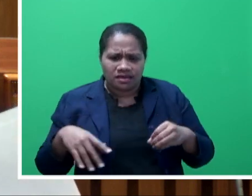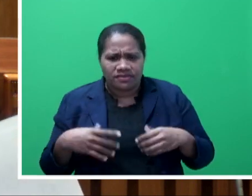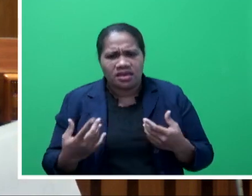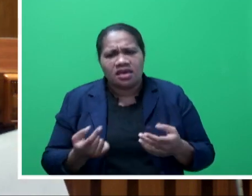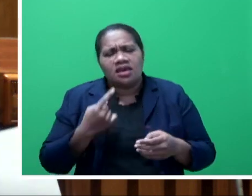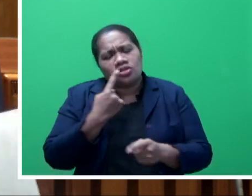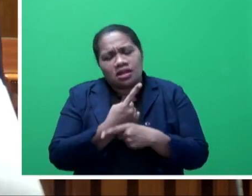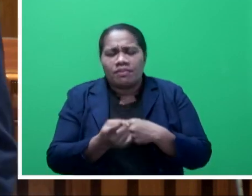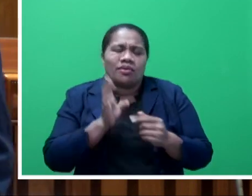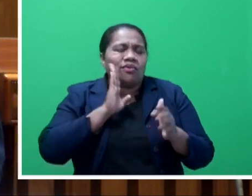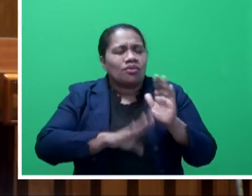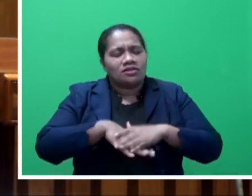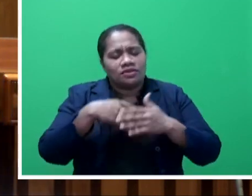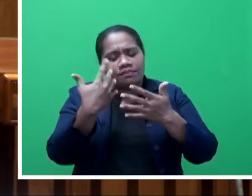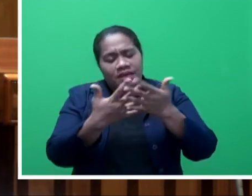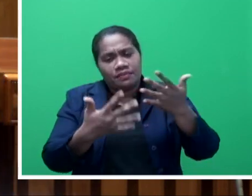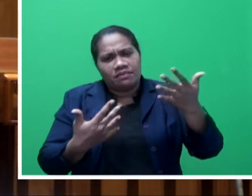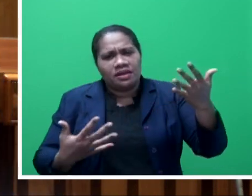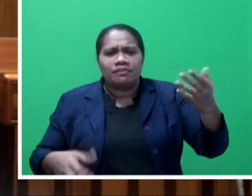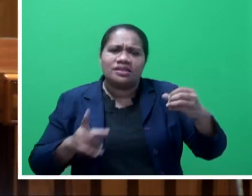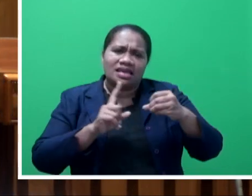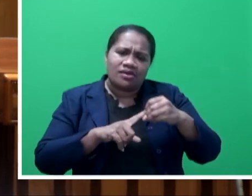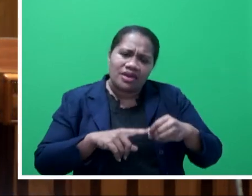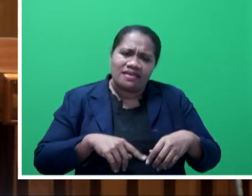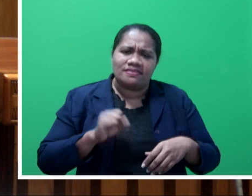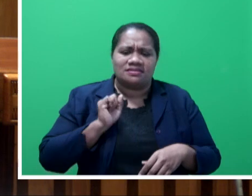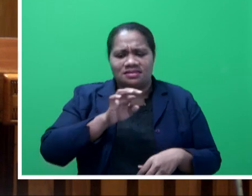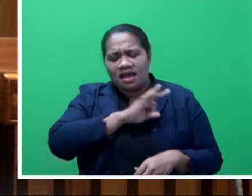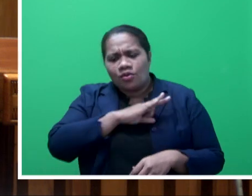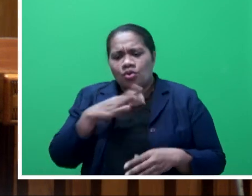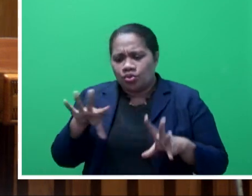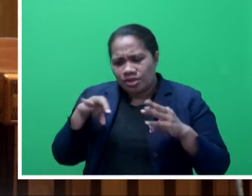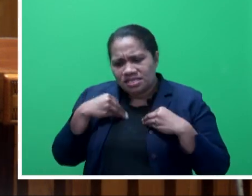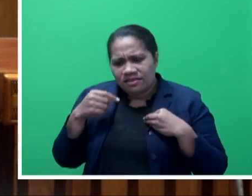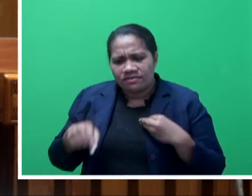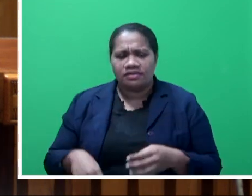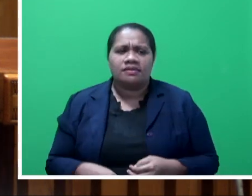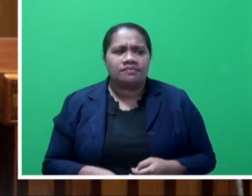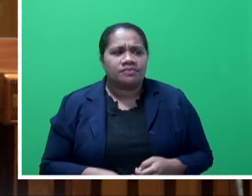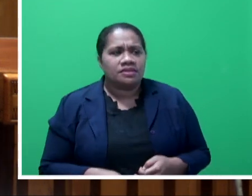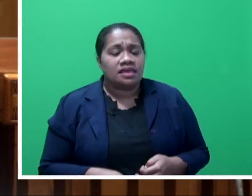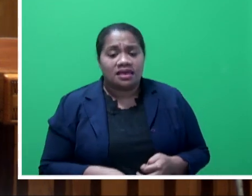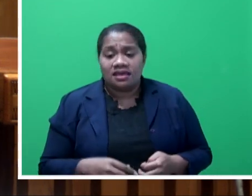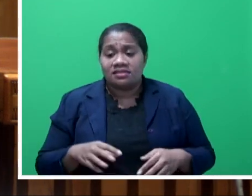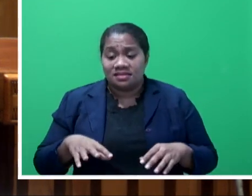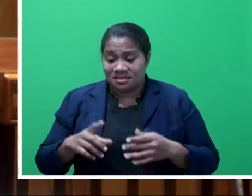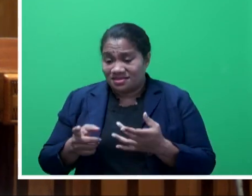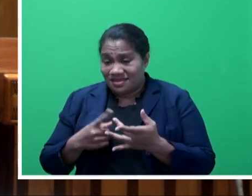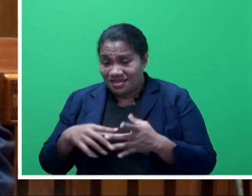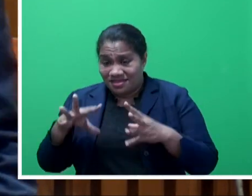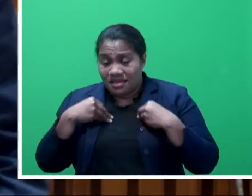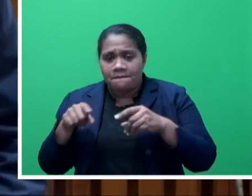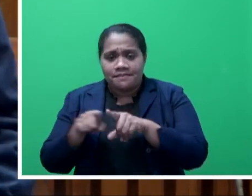on Qantas, she said, and the remaining staff will get this. Remaining from those who actually no longer had a job.